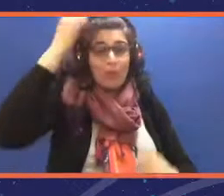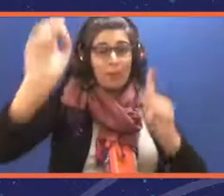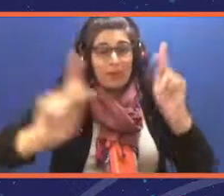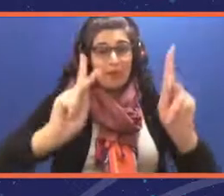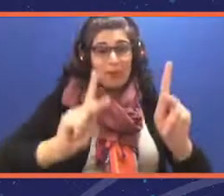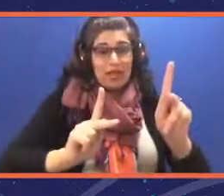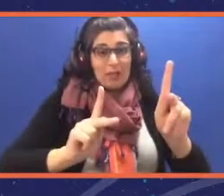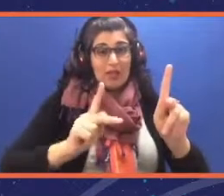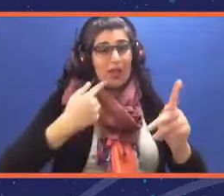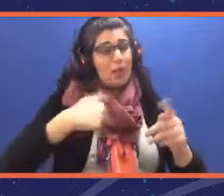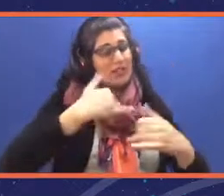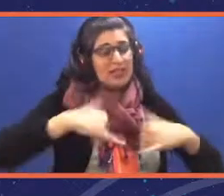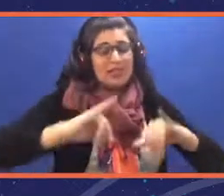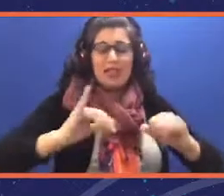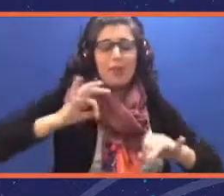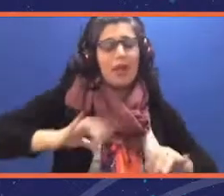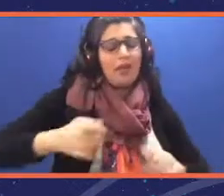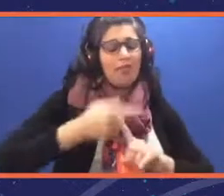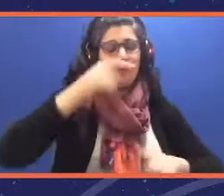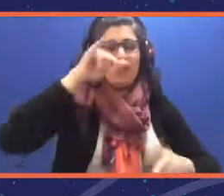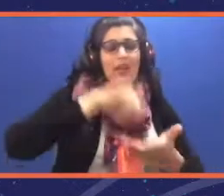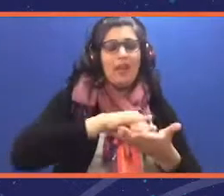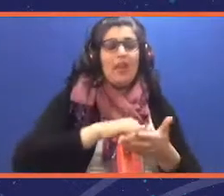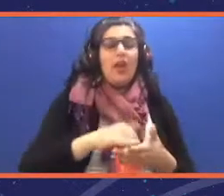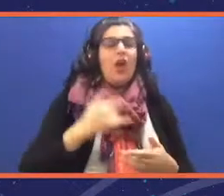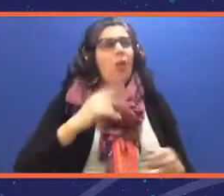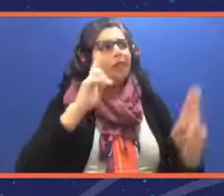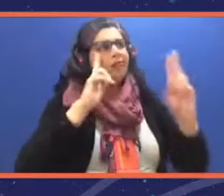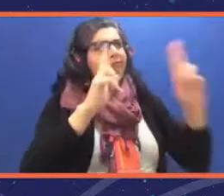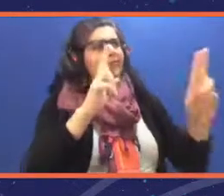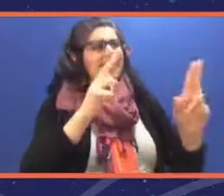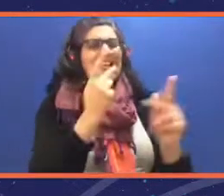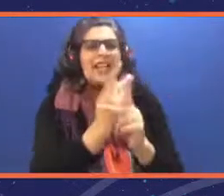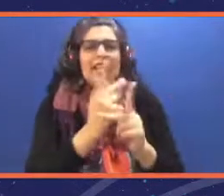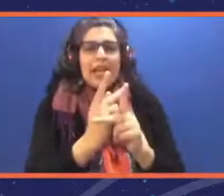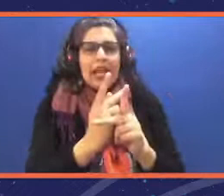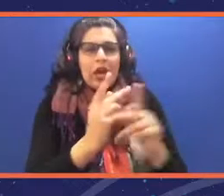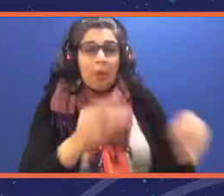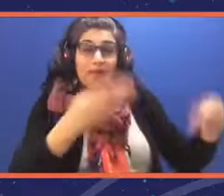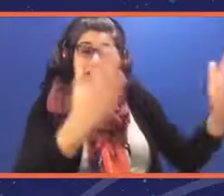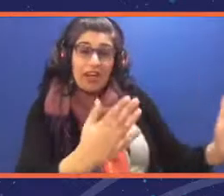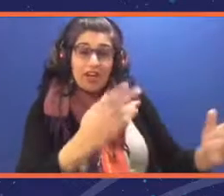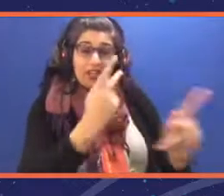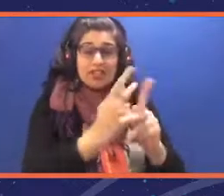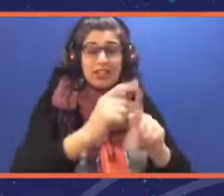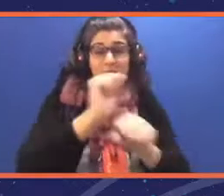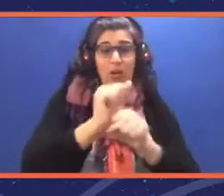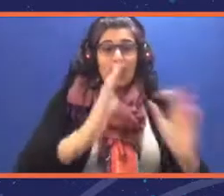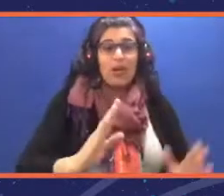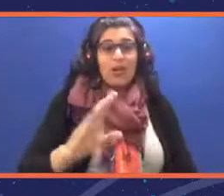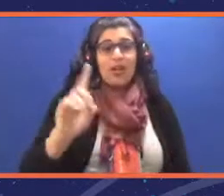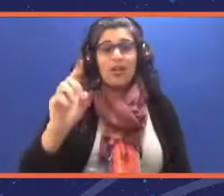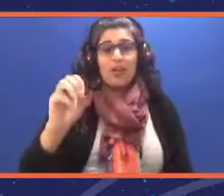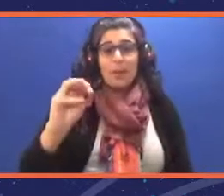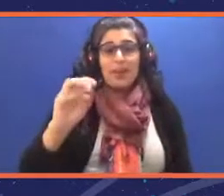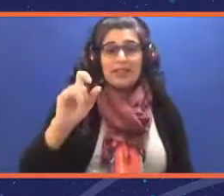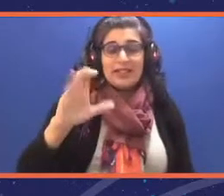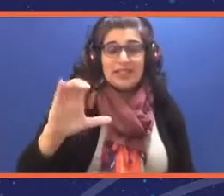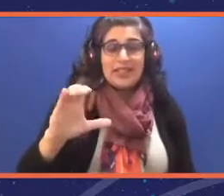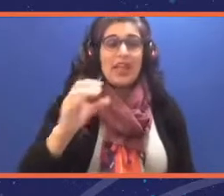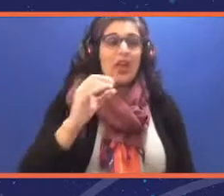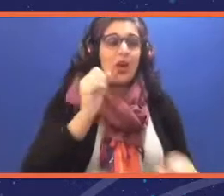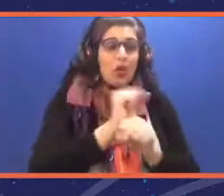We acknowledge the labor of the care workers, care providers, domestic workers, farm